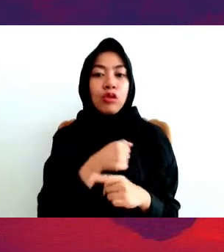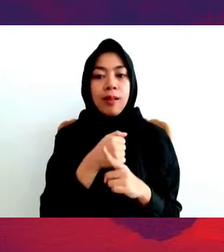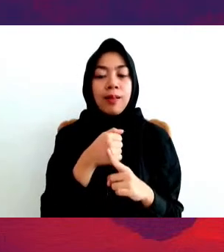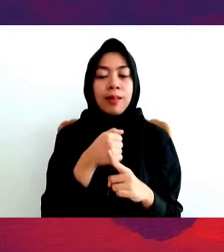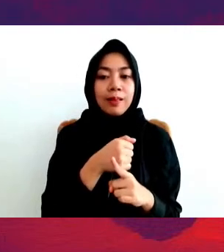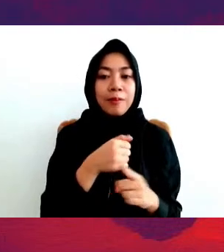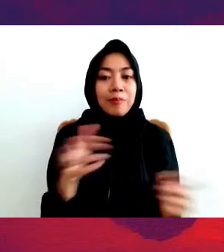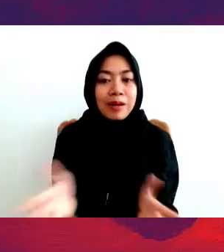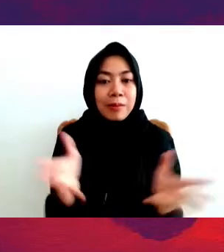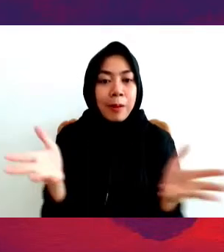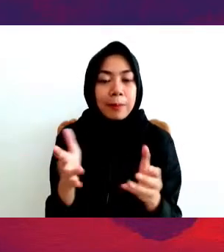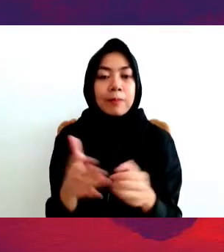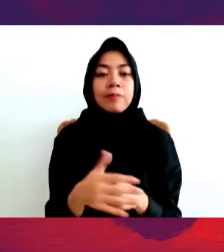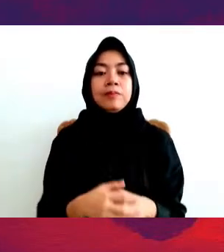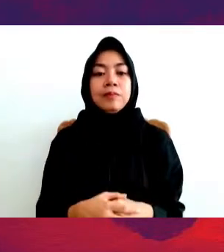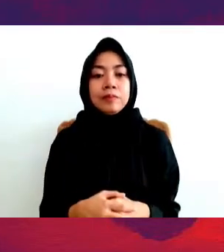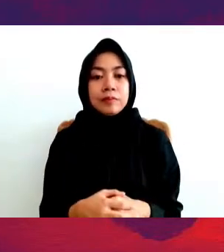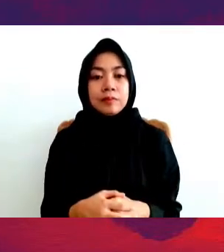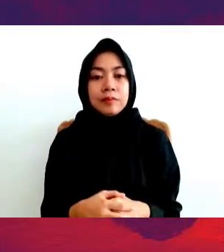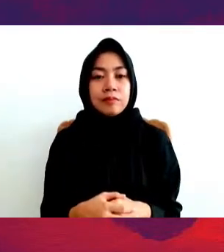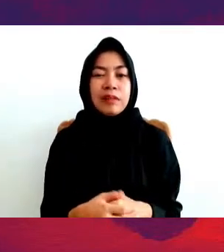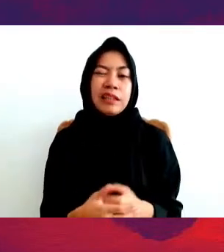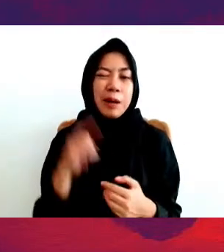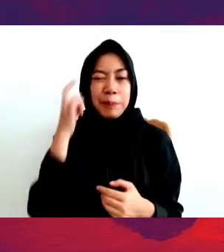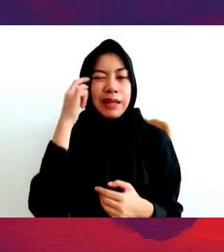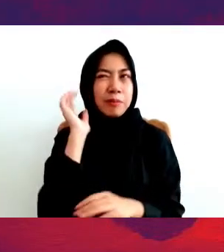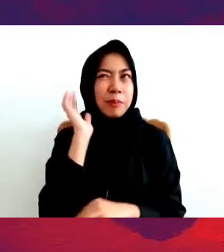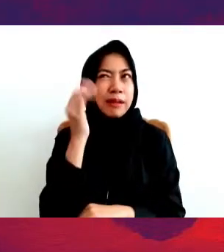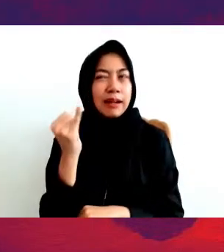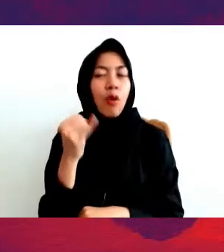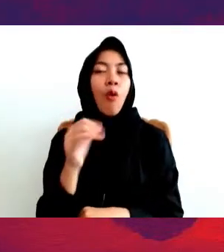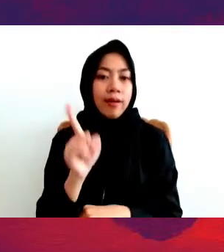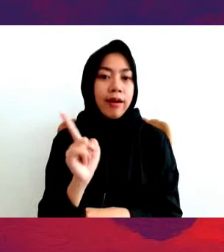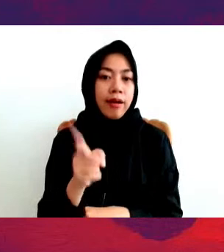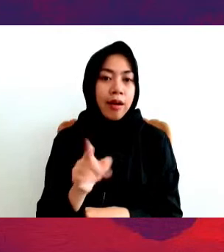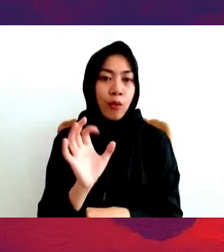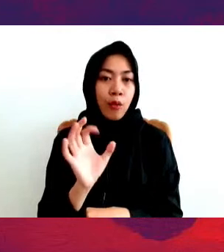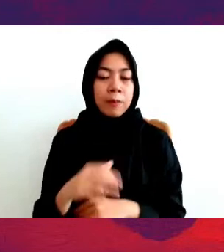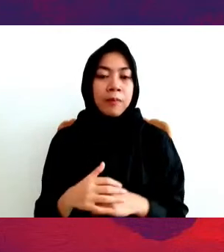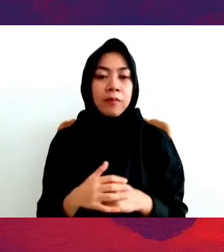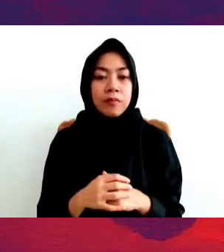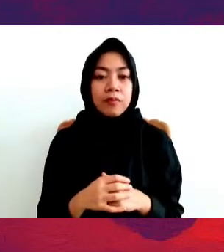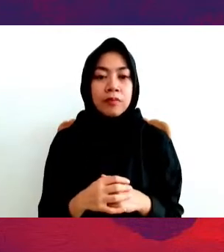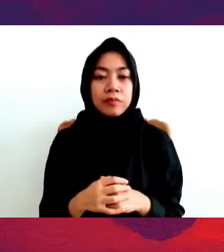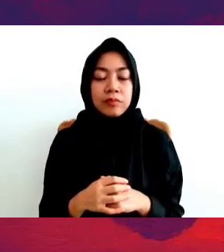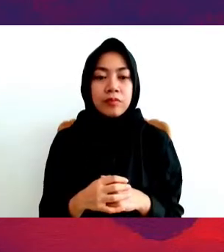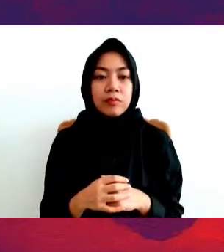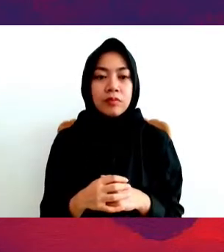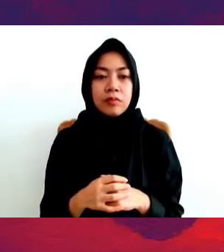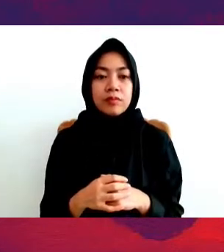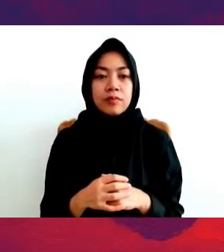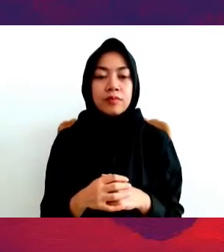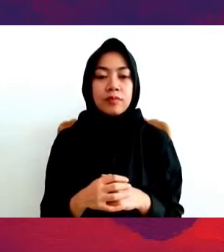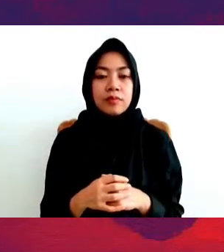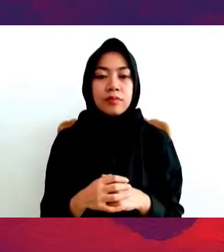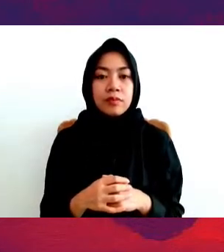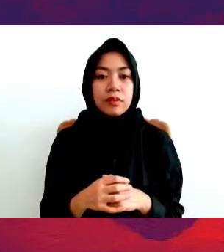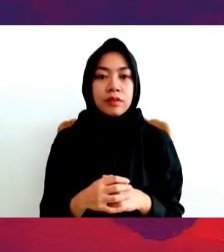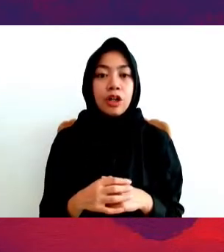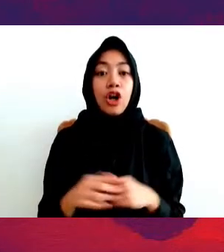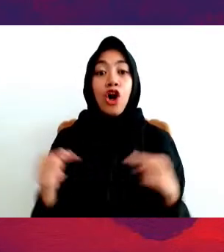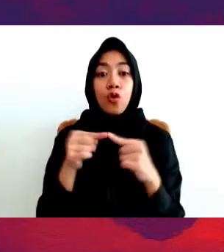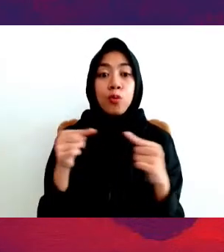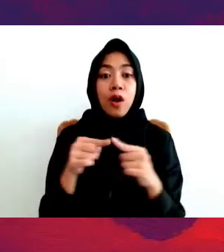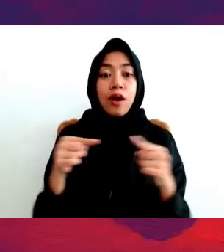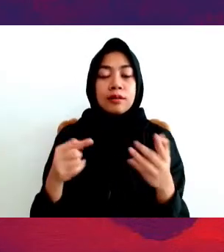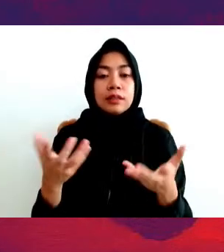Next one. I think that's the last slide. Oh yeah. And then in terms of improving service or delivery of the